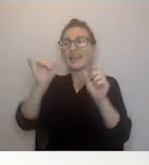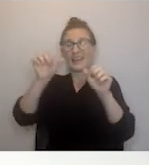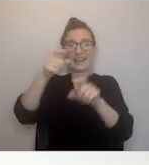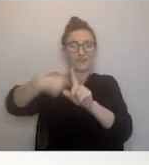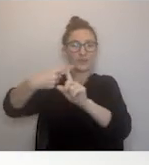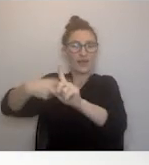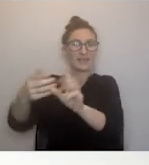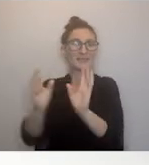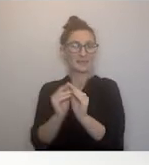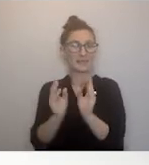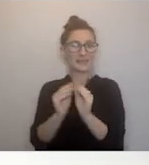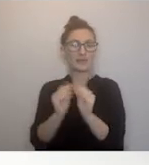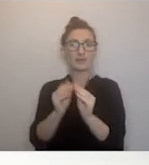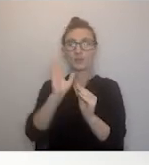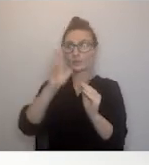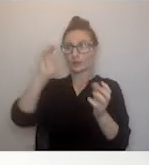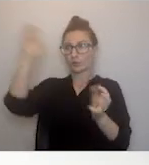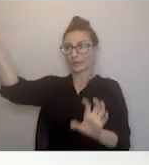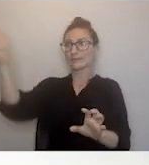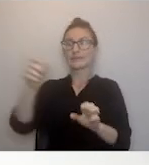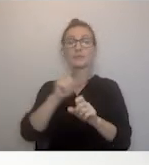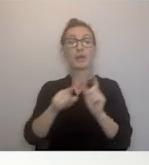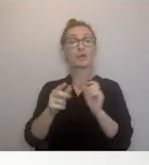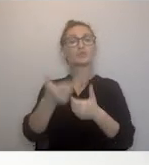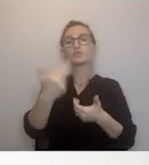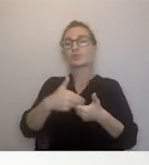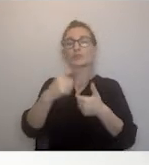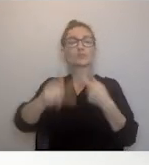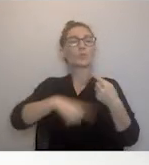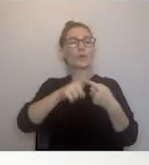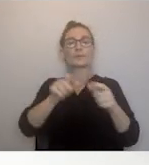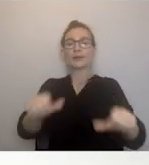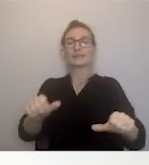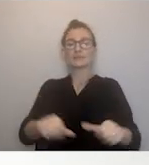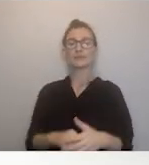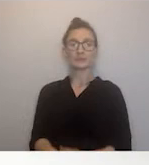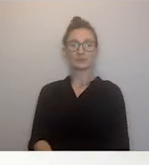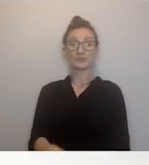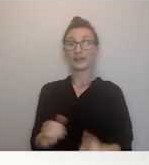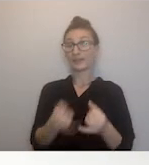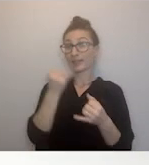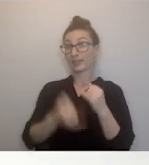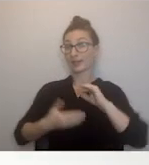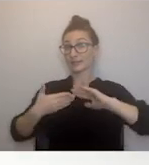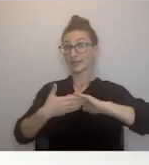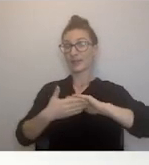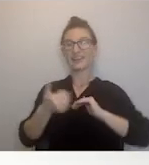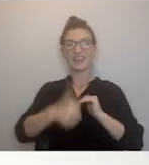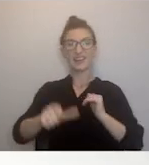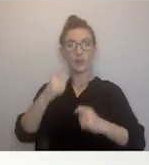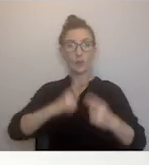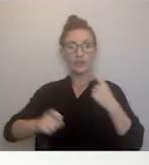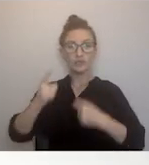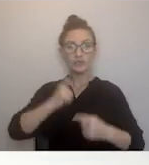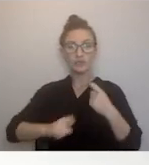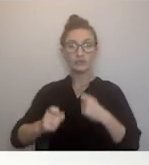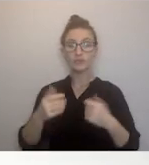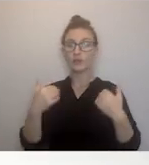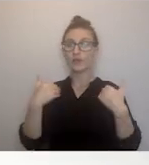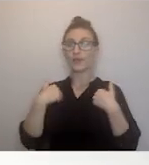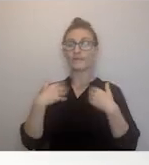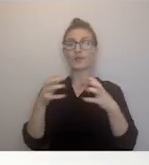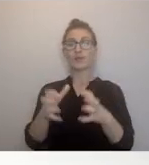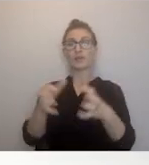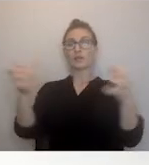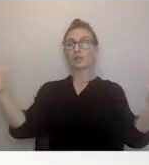Zoom and in person. But joining us when you can, we would love to have you. So my last slide is any